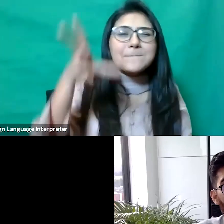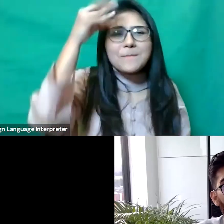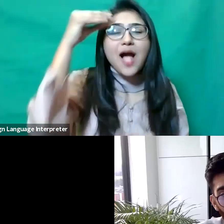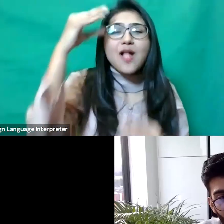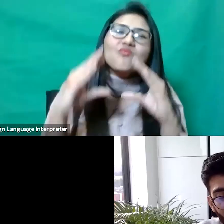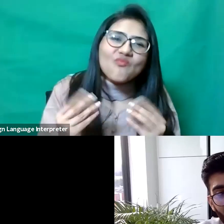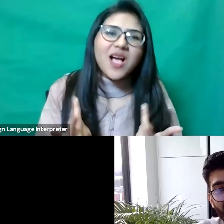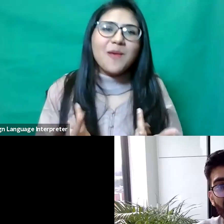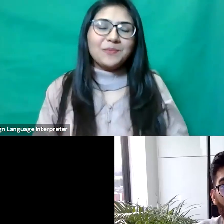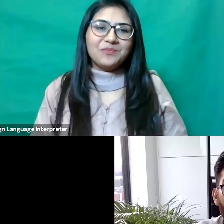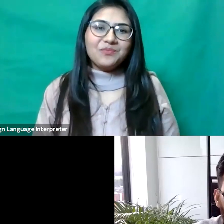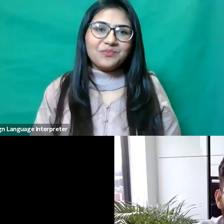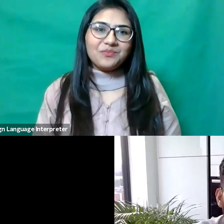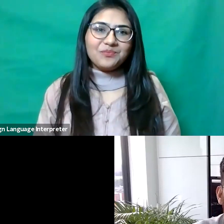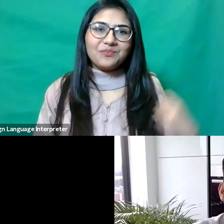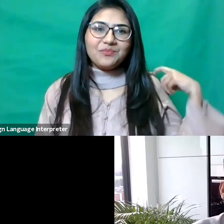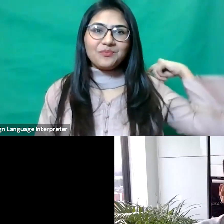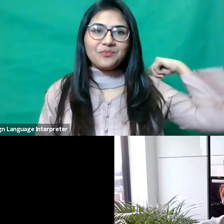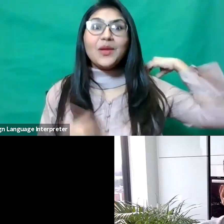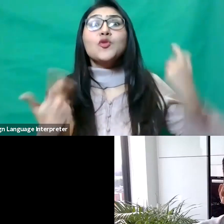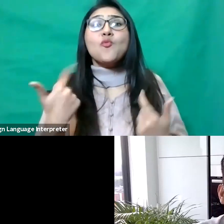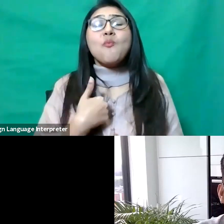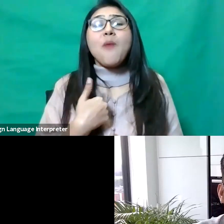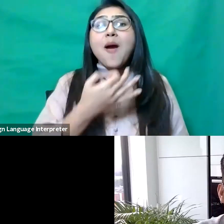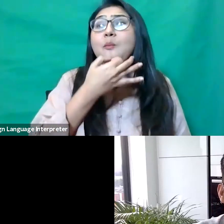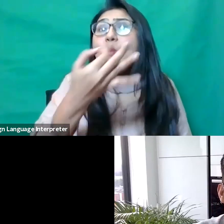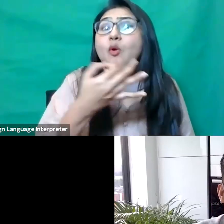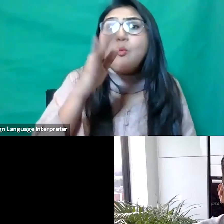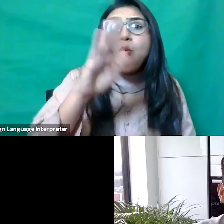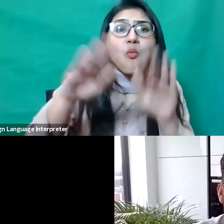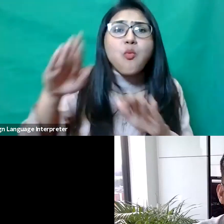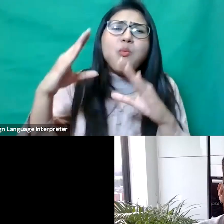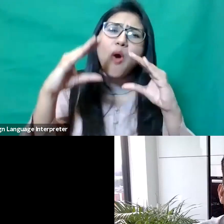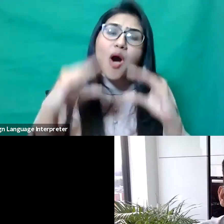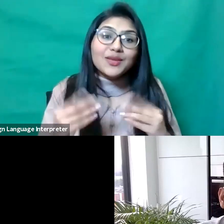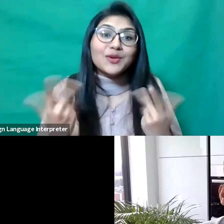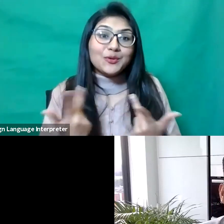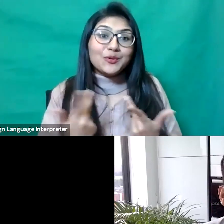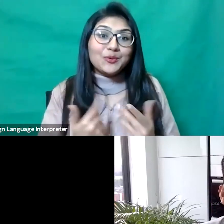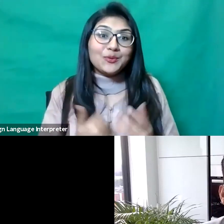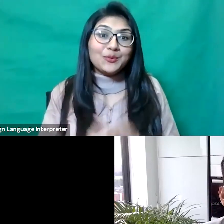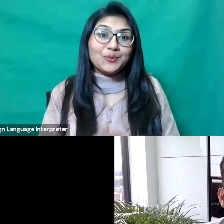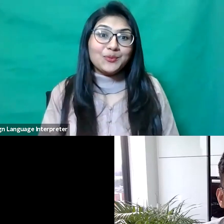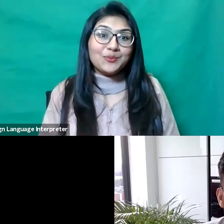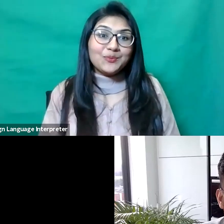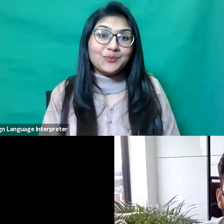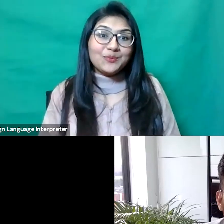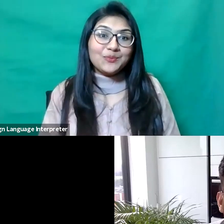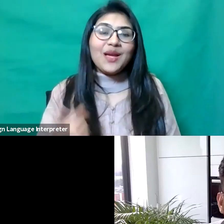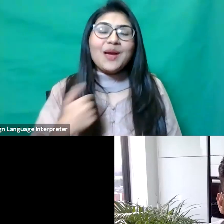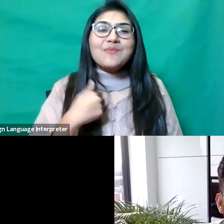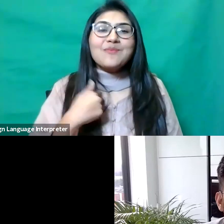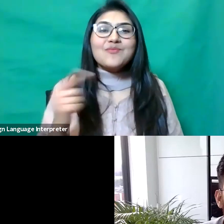because actually I didn't approach to anyone because I just had a low confidence. I just